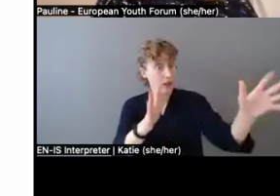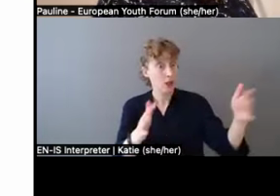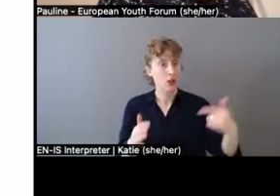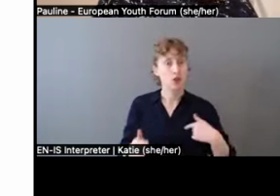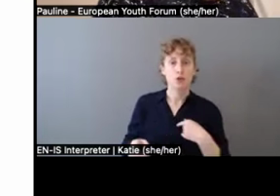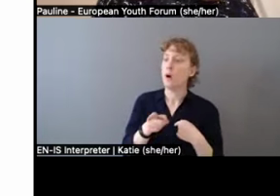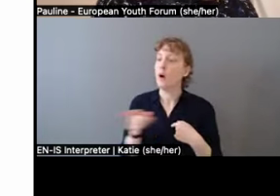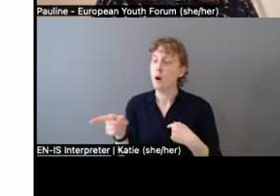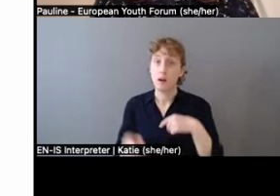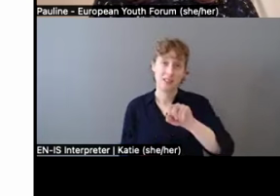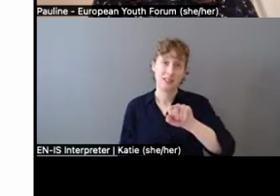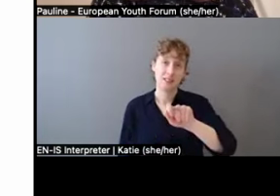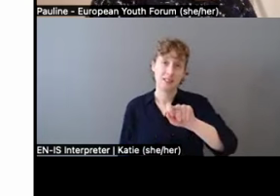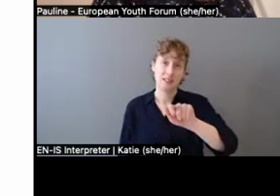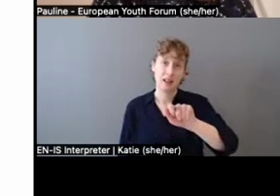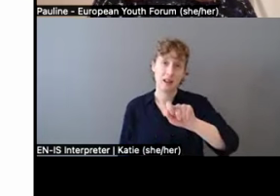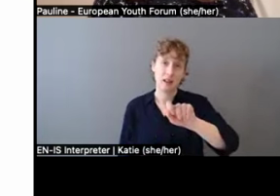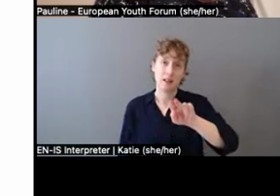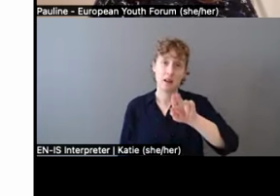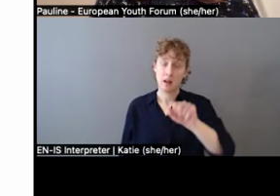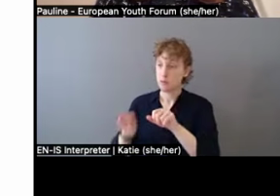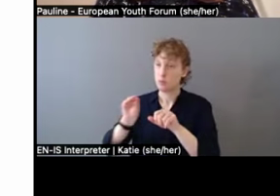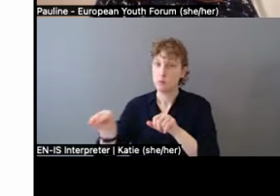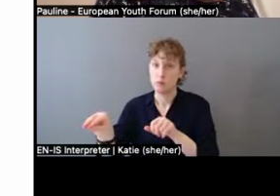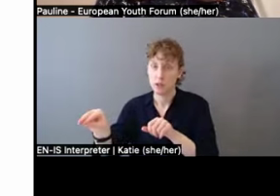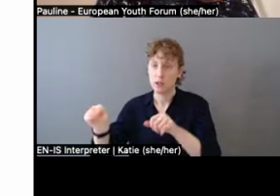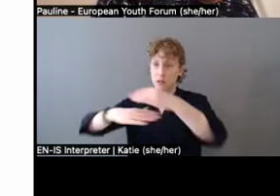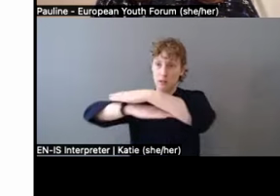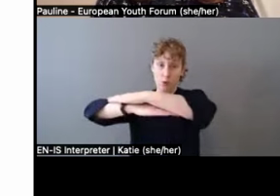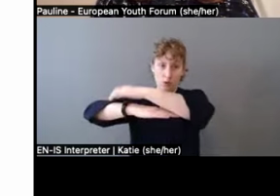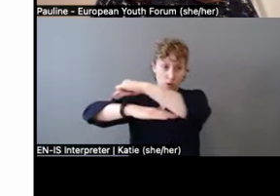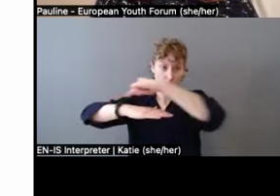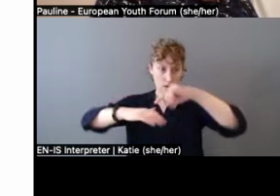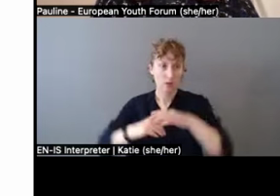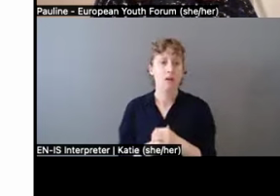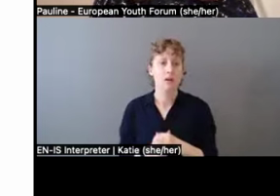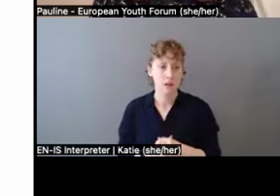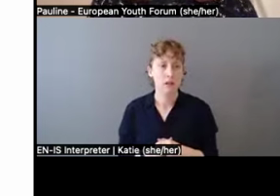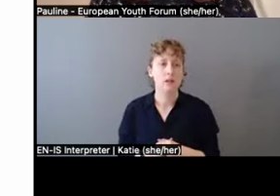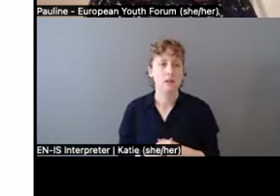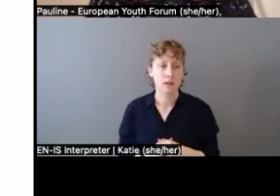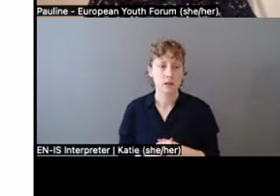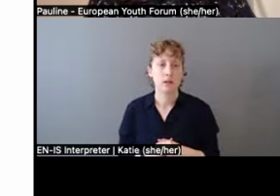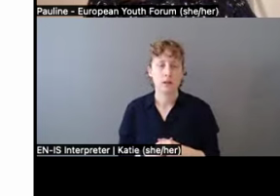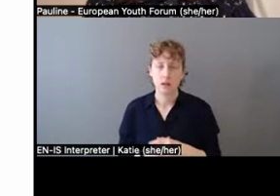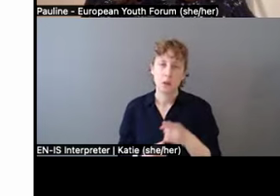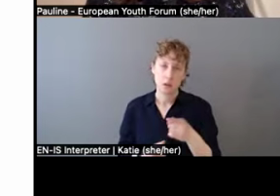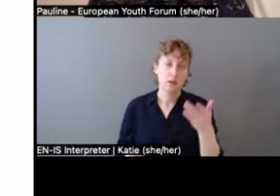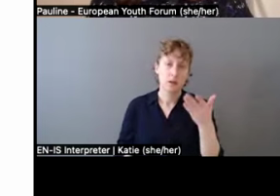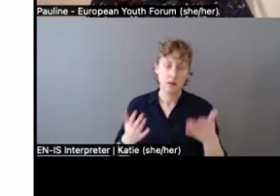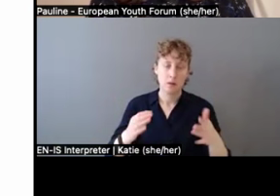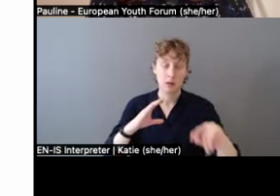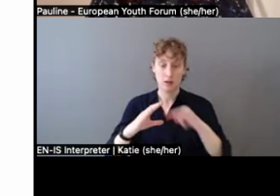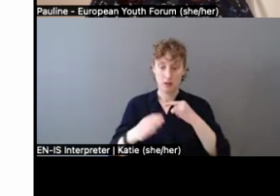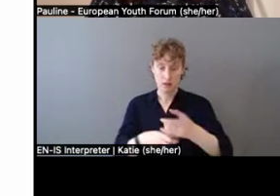emails in your inboxes, but the status will also be on the ONCRIP portal, and we will contact you by May,